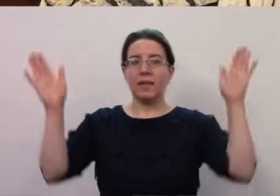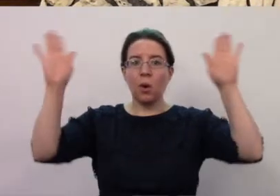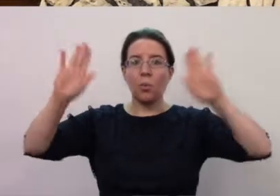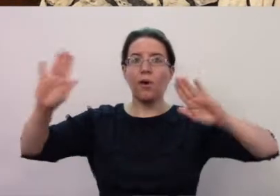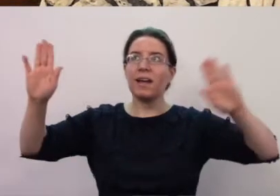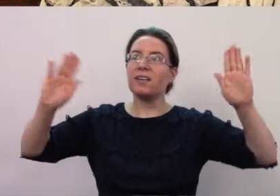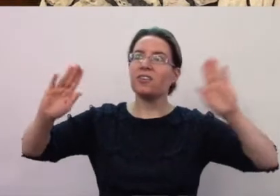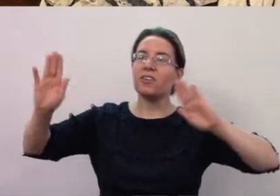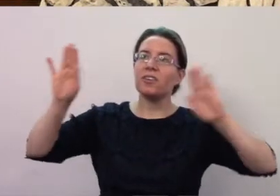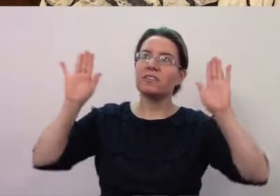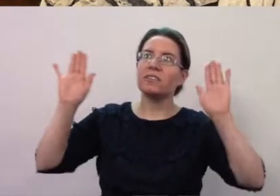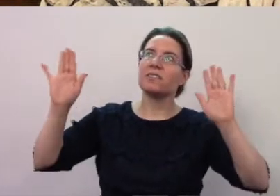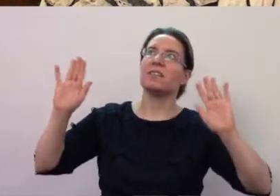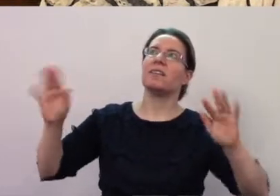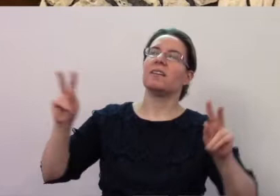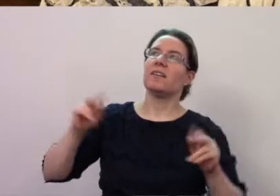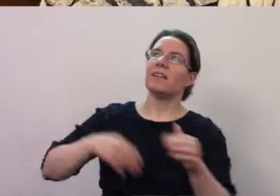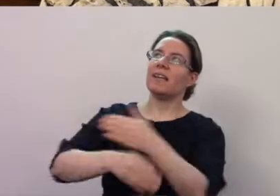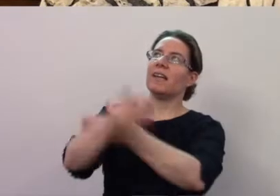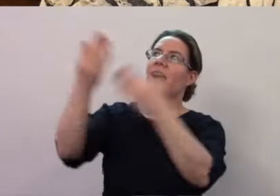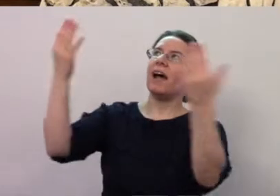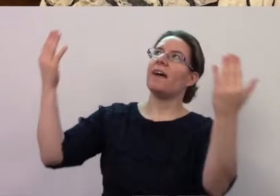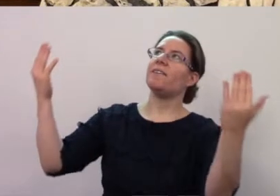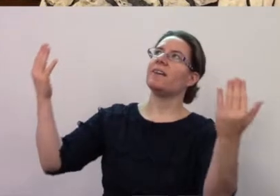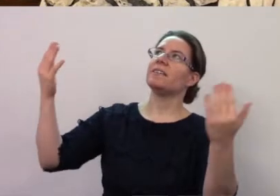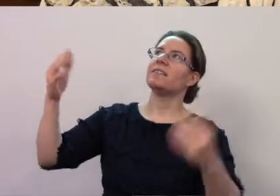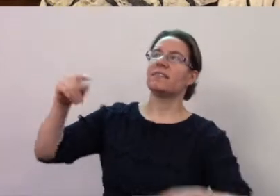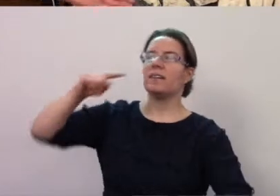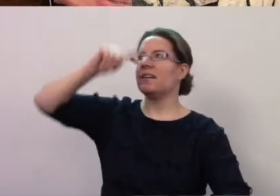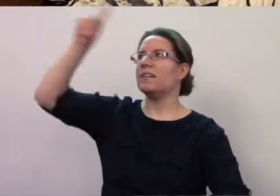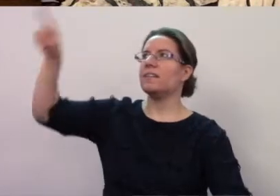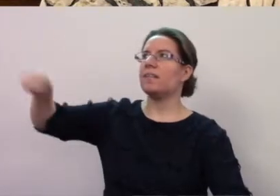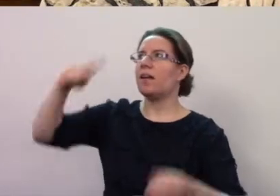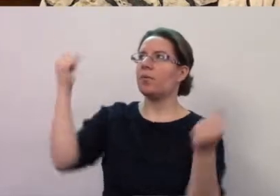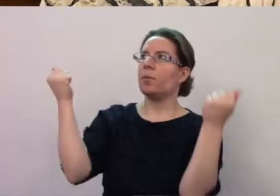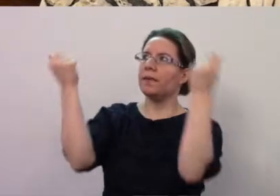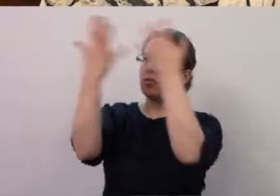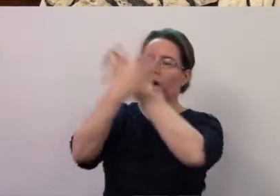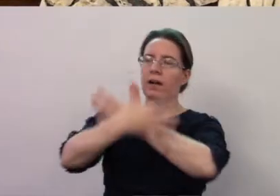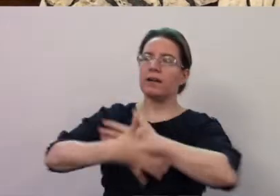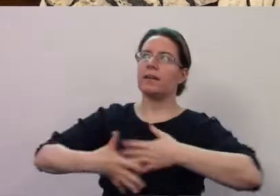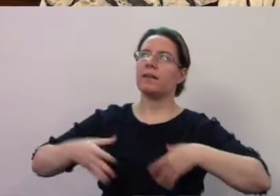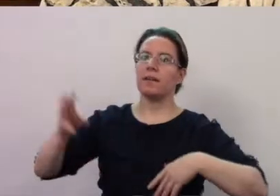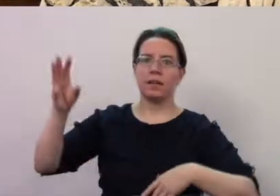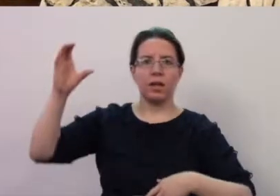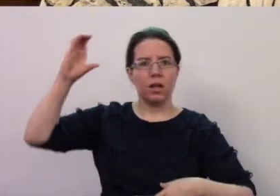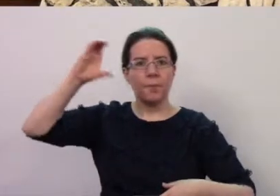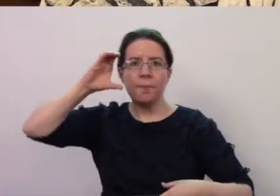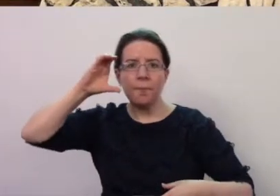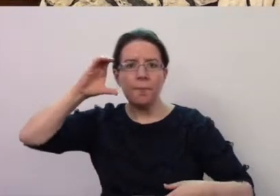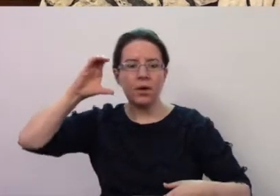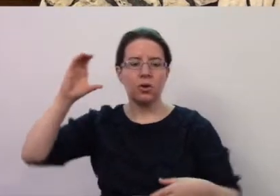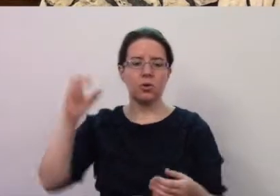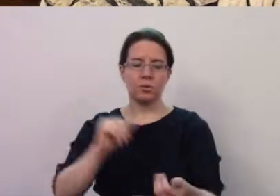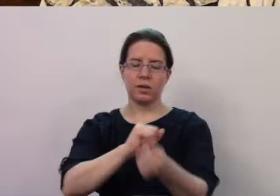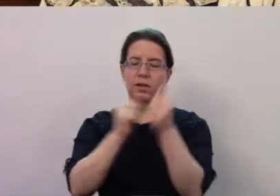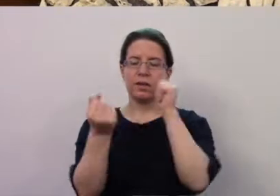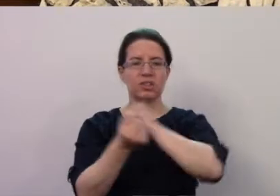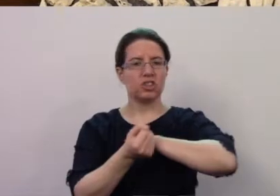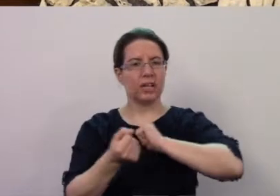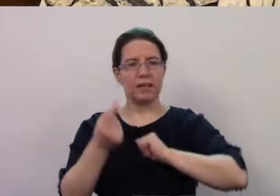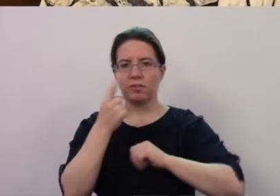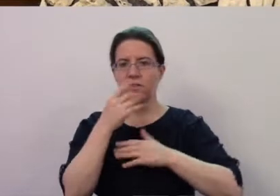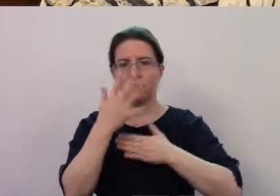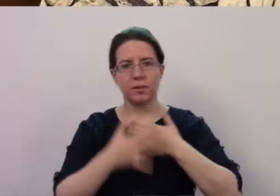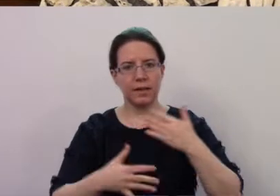prophesy. And I will show wonders in the heaven above, and signs in the earth beneath, blood and fire and vapor of smoke. The sun shall be turned into darkness, and the moon